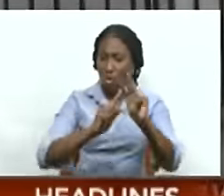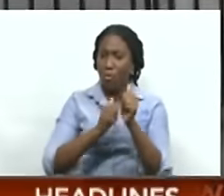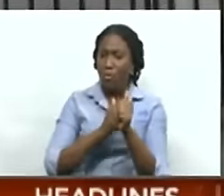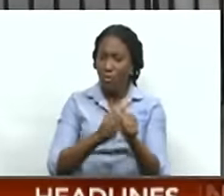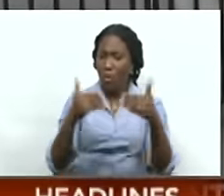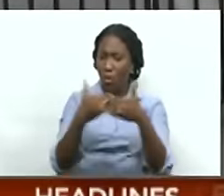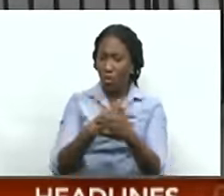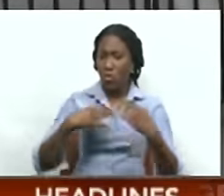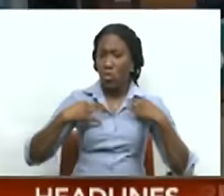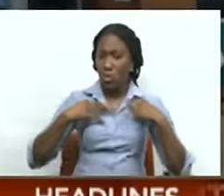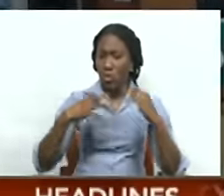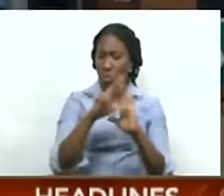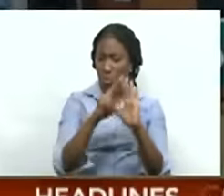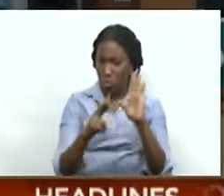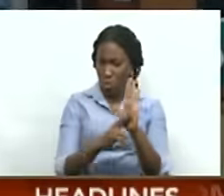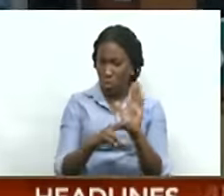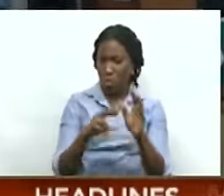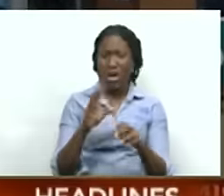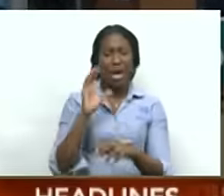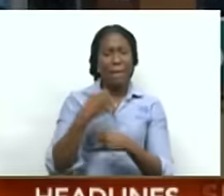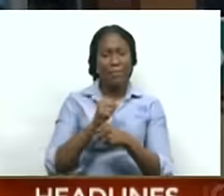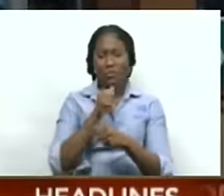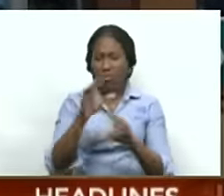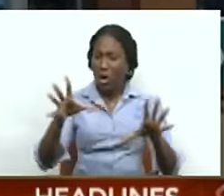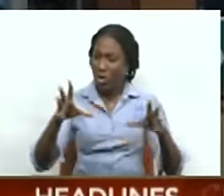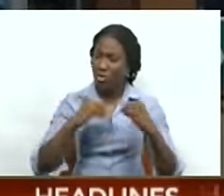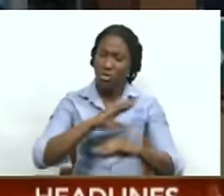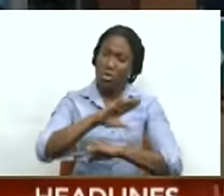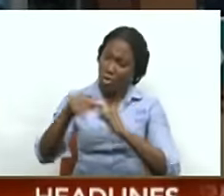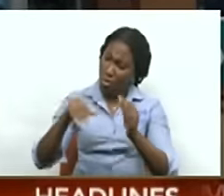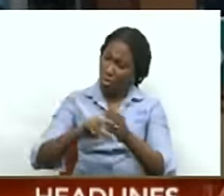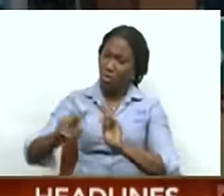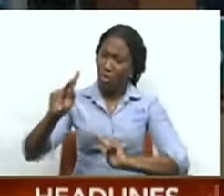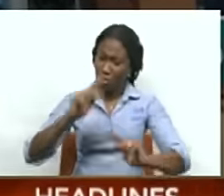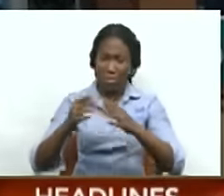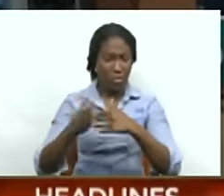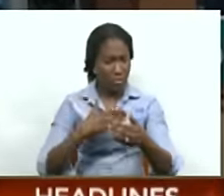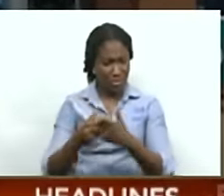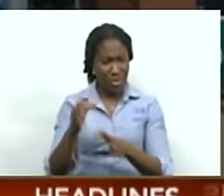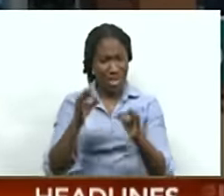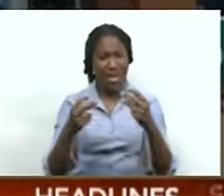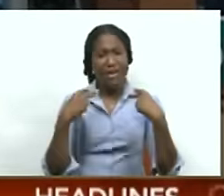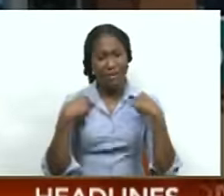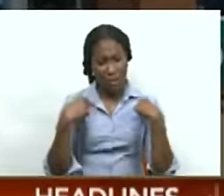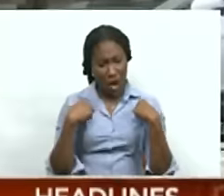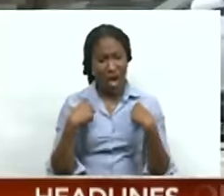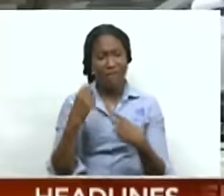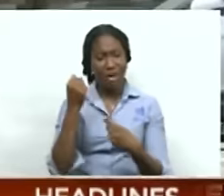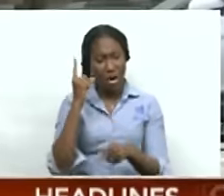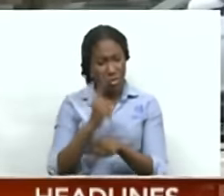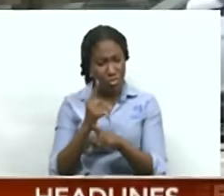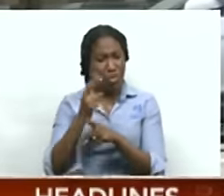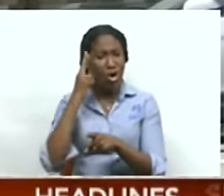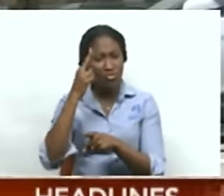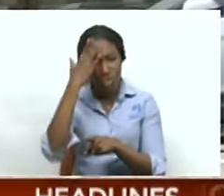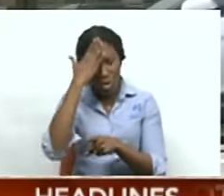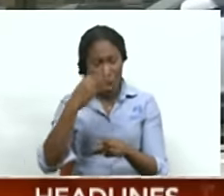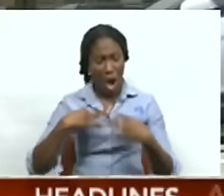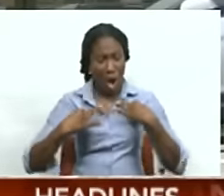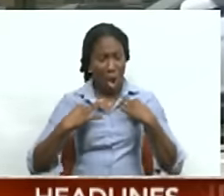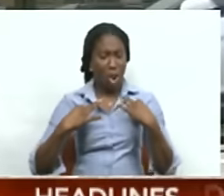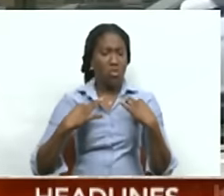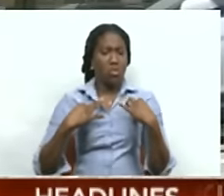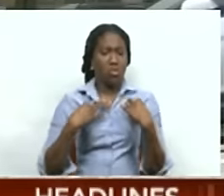will be turned away for non-compliance once they have a valid explanation. According to the new rules, clients and visitors